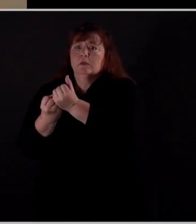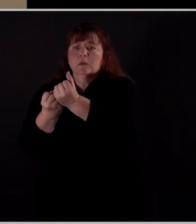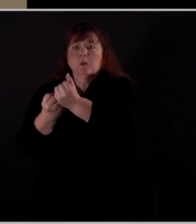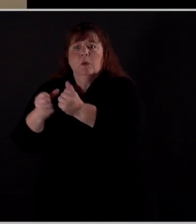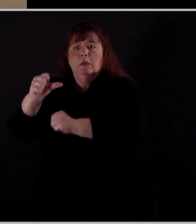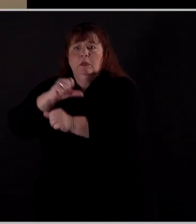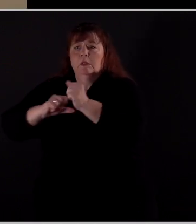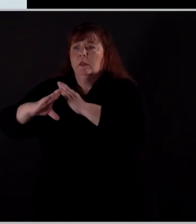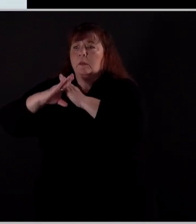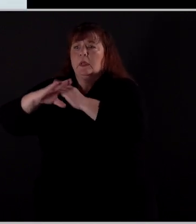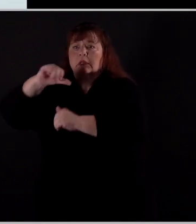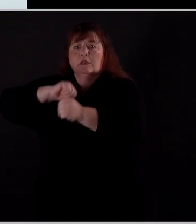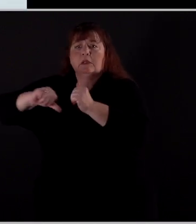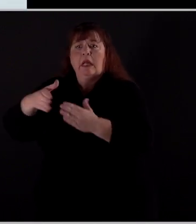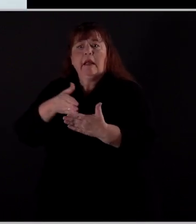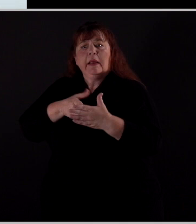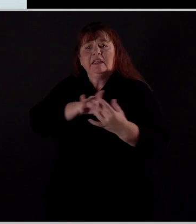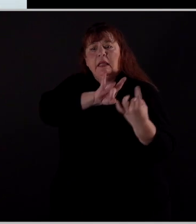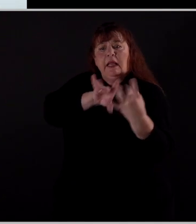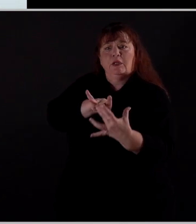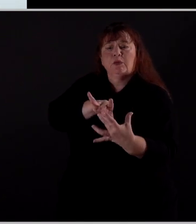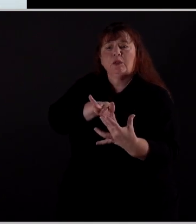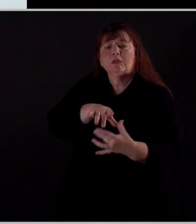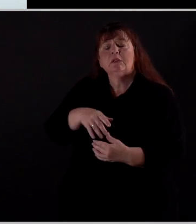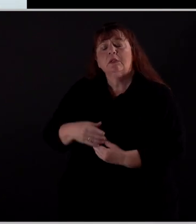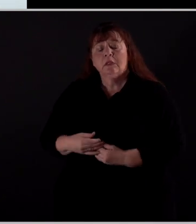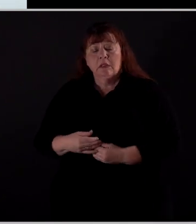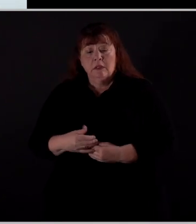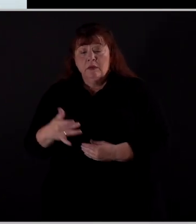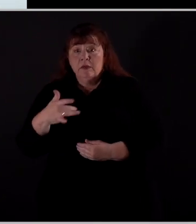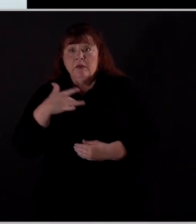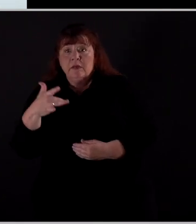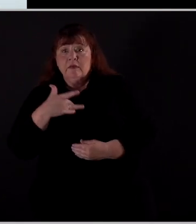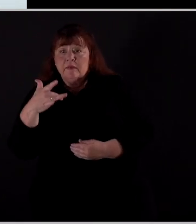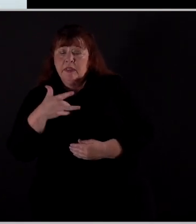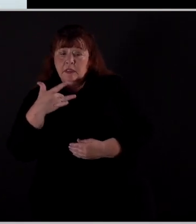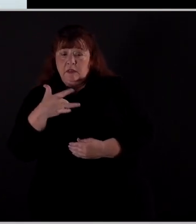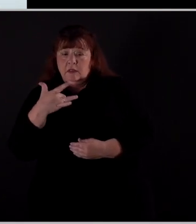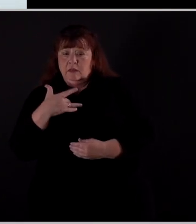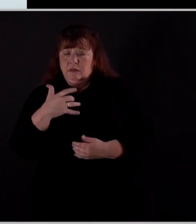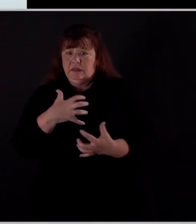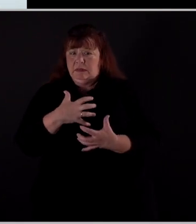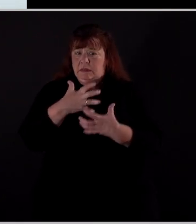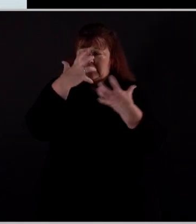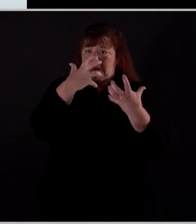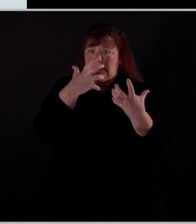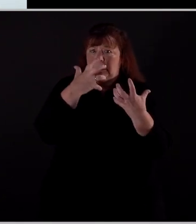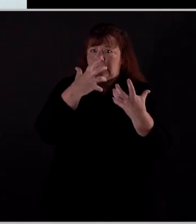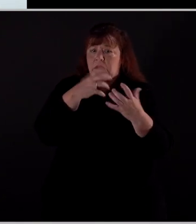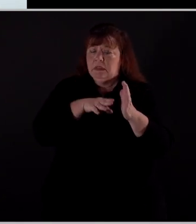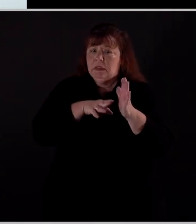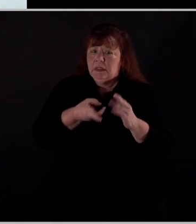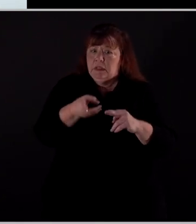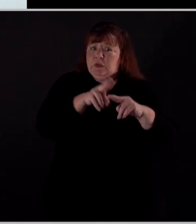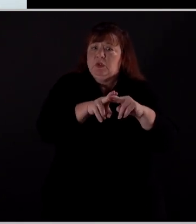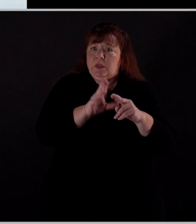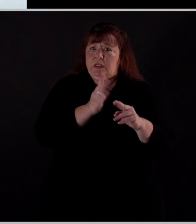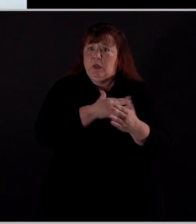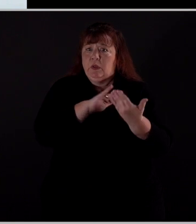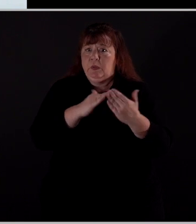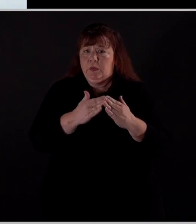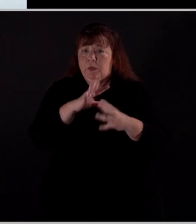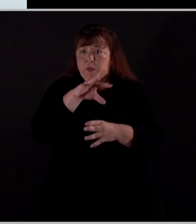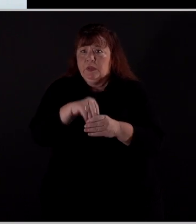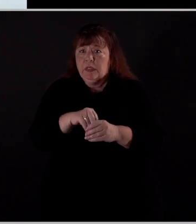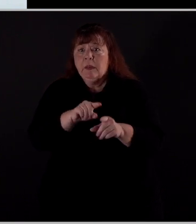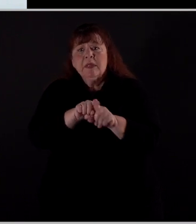another against hatred. You feel sort of an underlying angst that is definitely increased within our community,